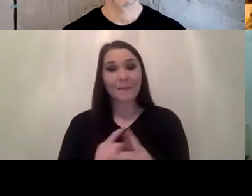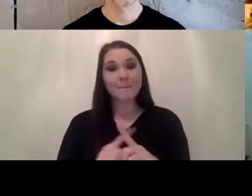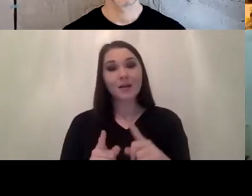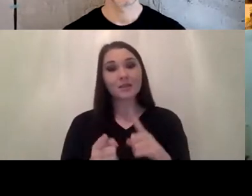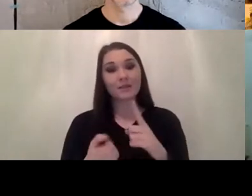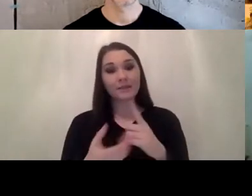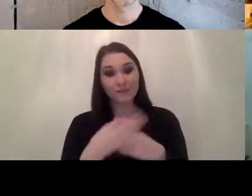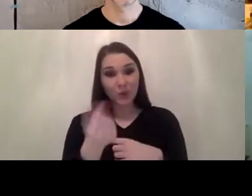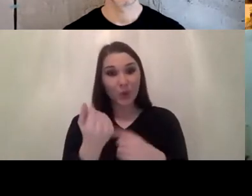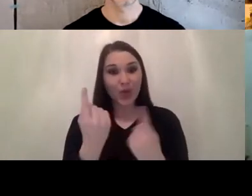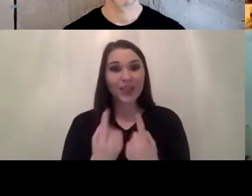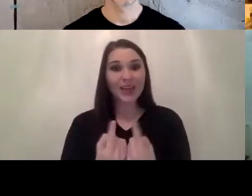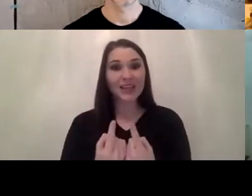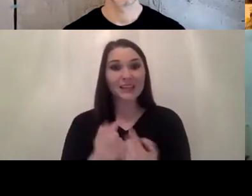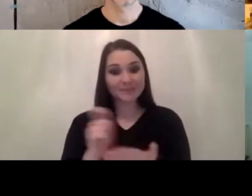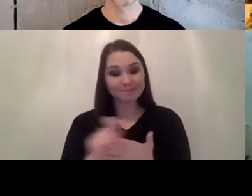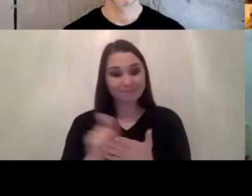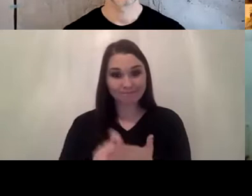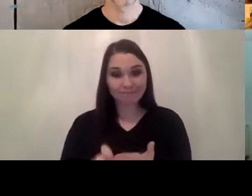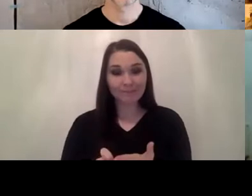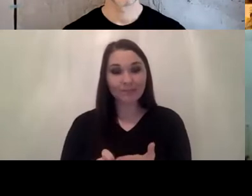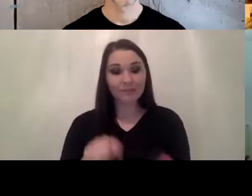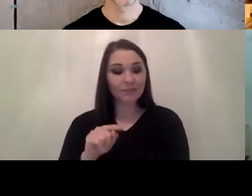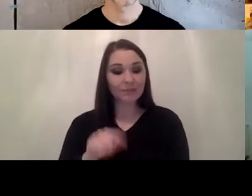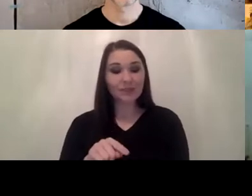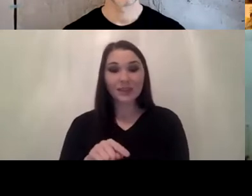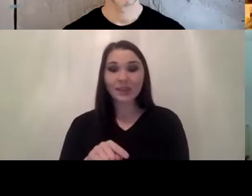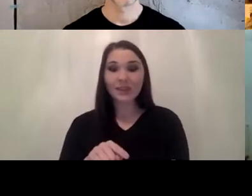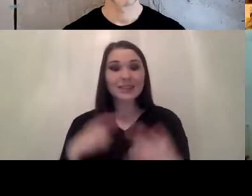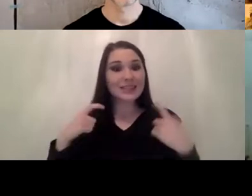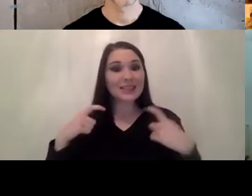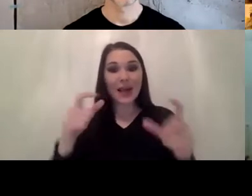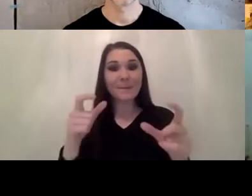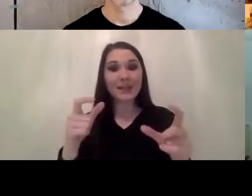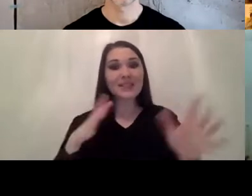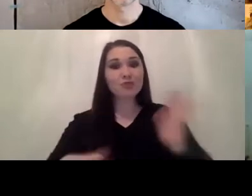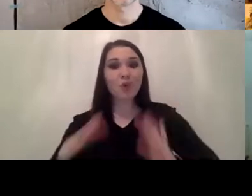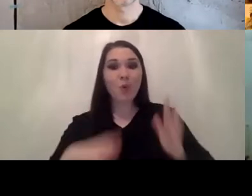that often we never actually had sustainability requirements